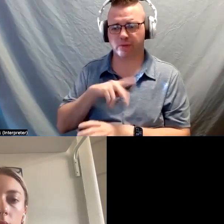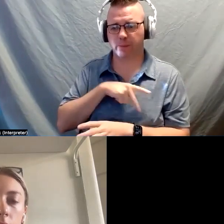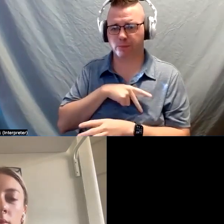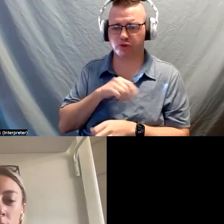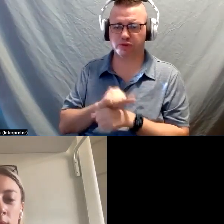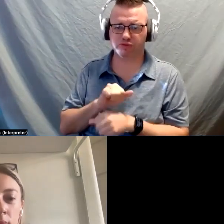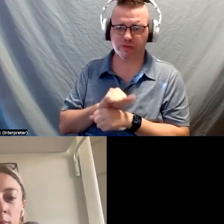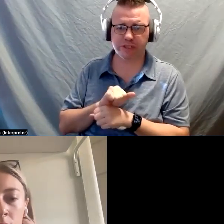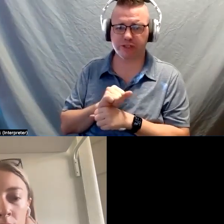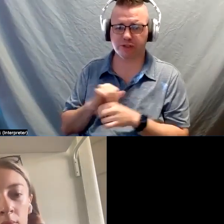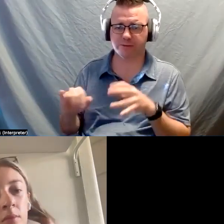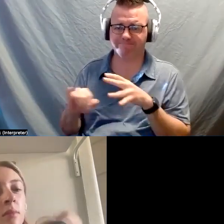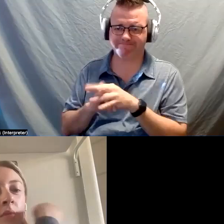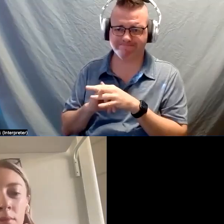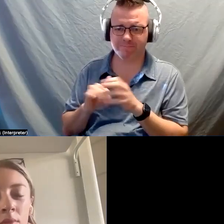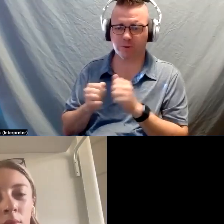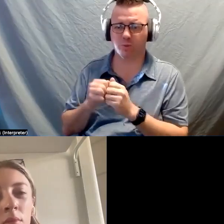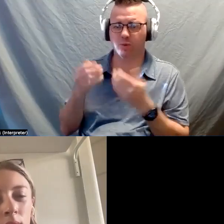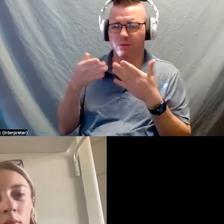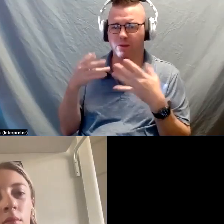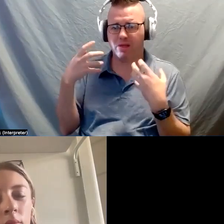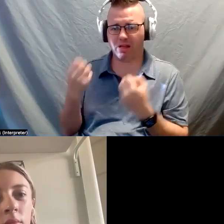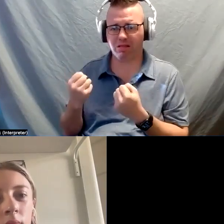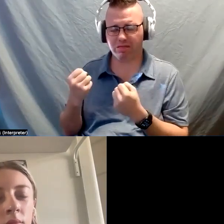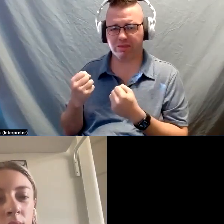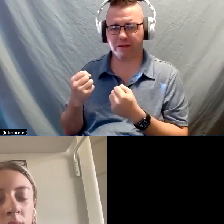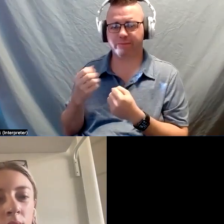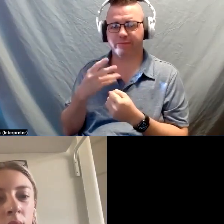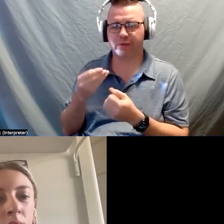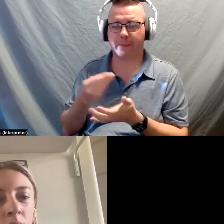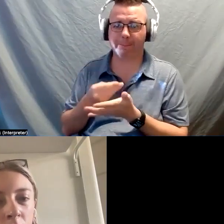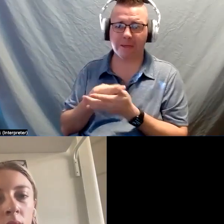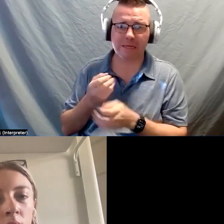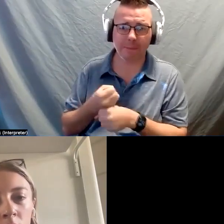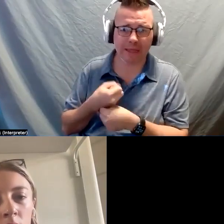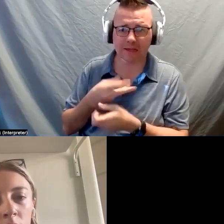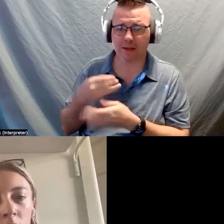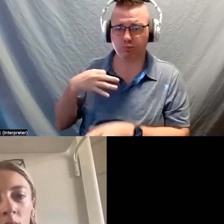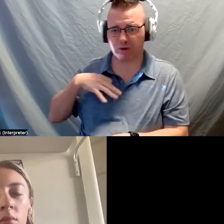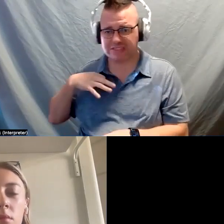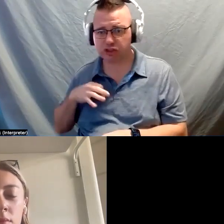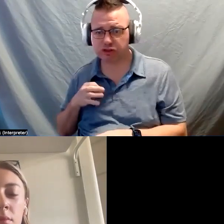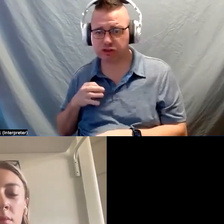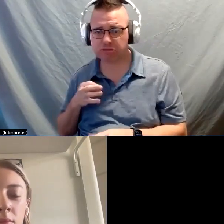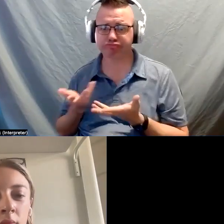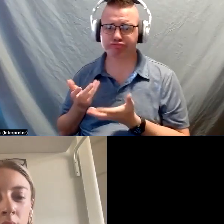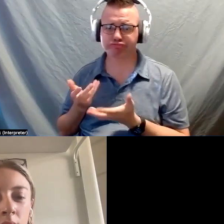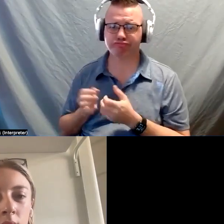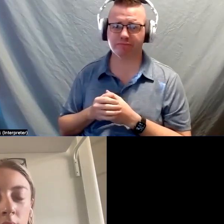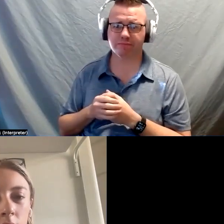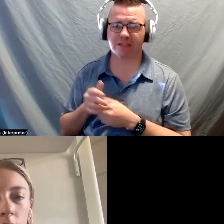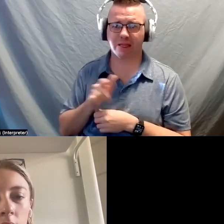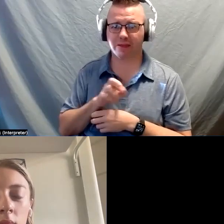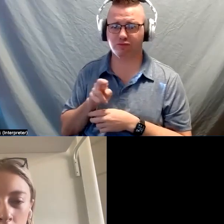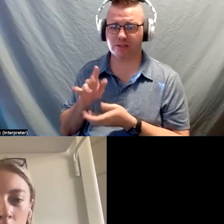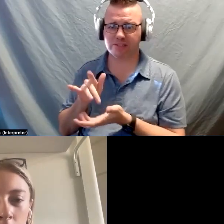personal careers getting in the way of public health, of money making and profiteering left,